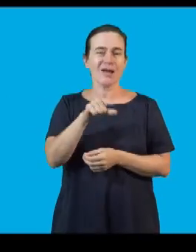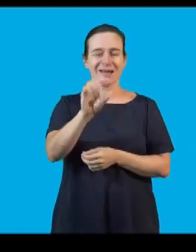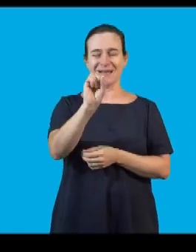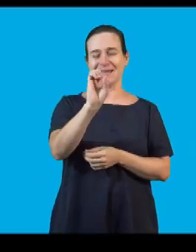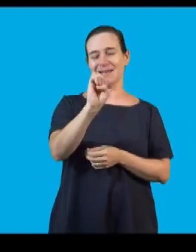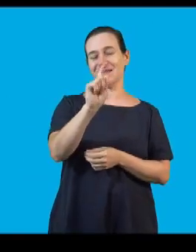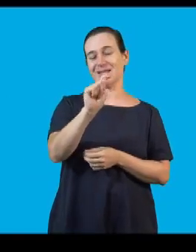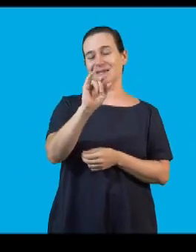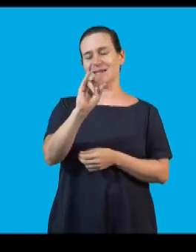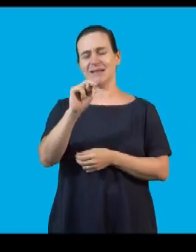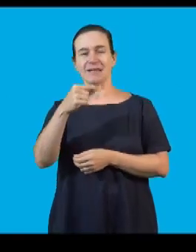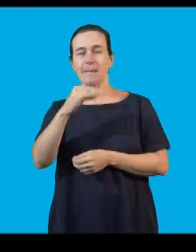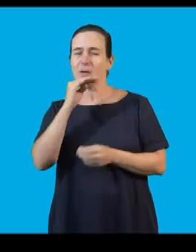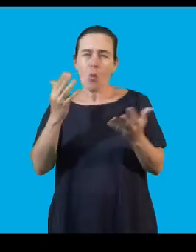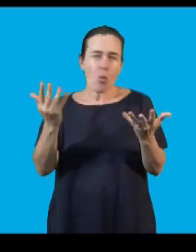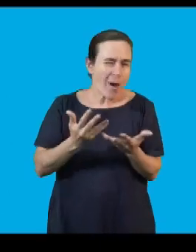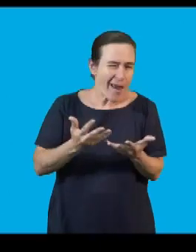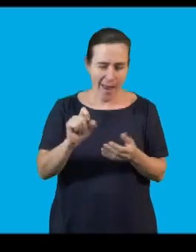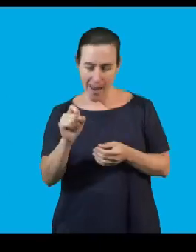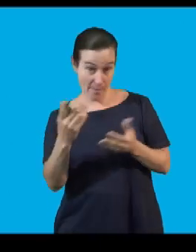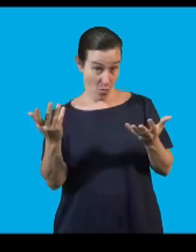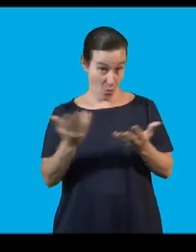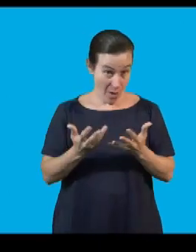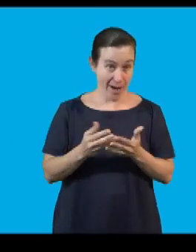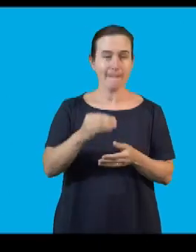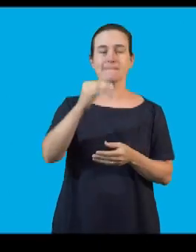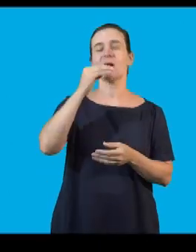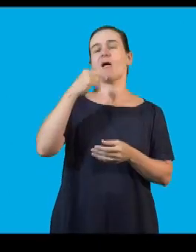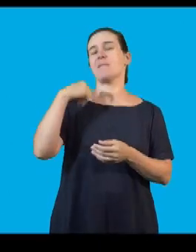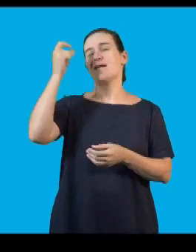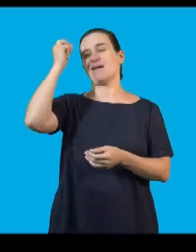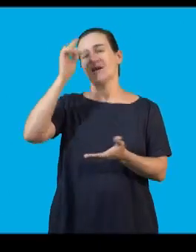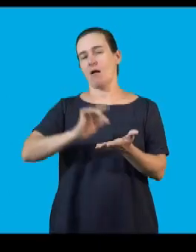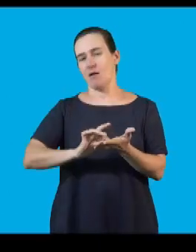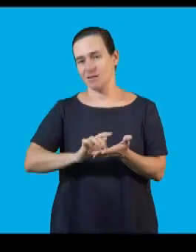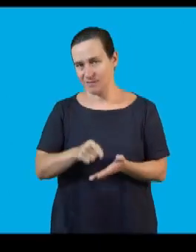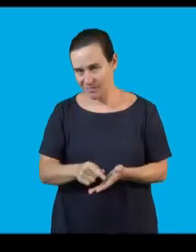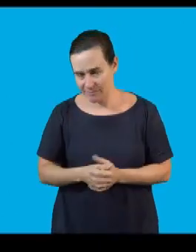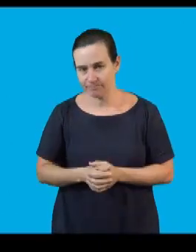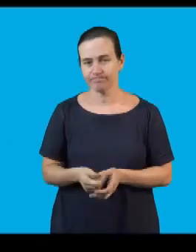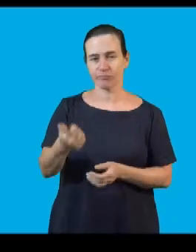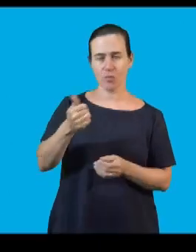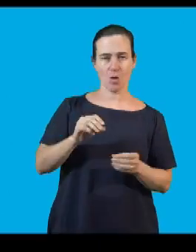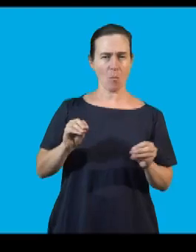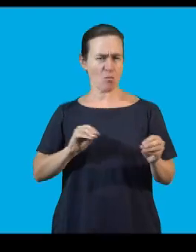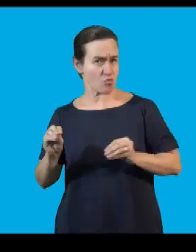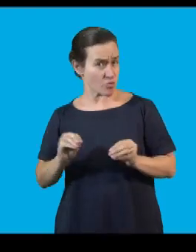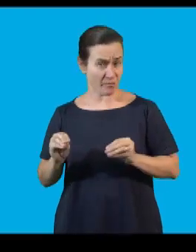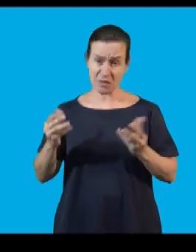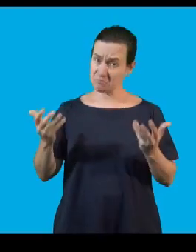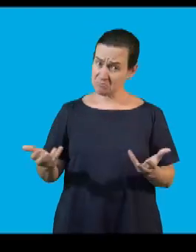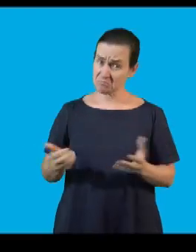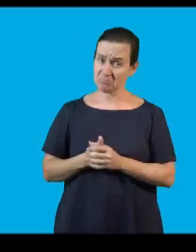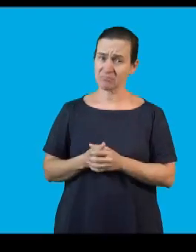normally where and when this cartoon takes place, and that creates the context for this cartoon. Look at